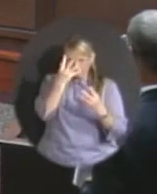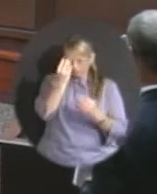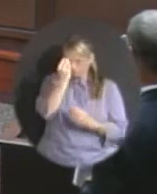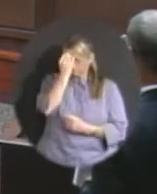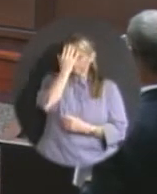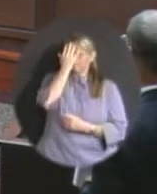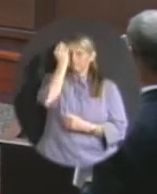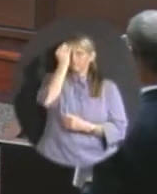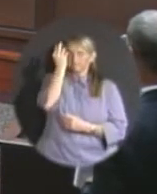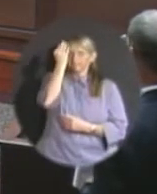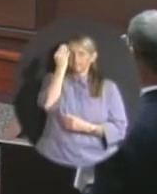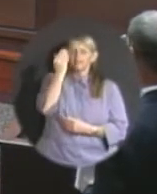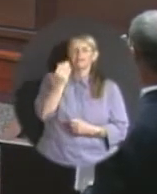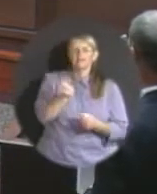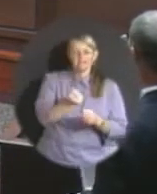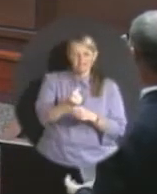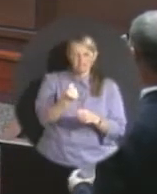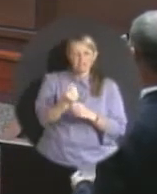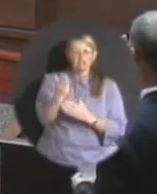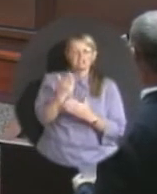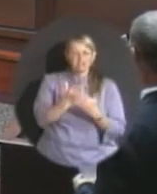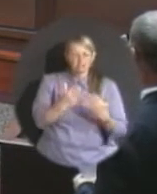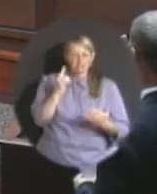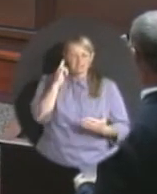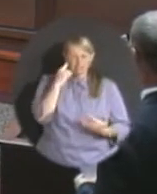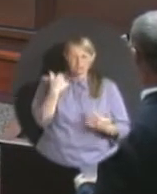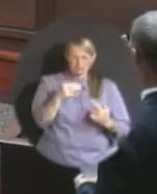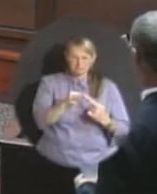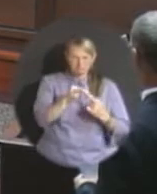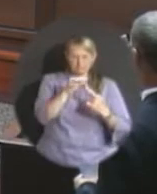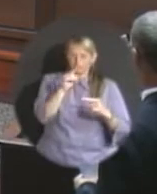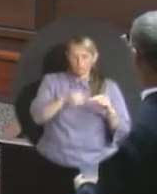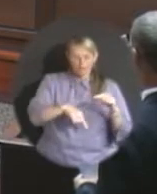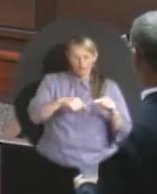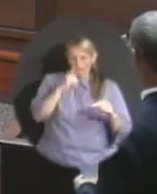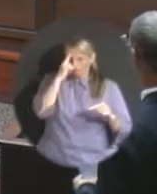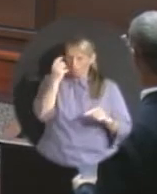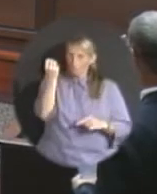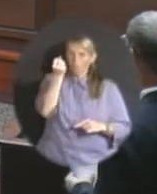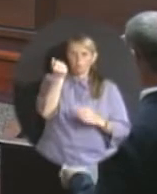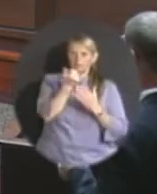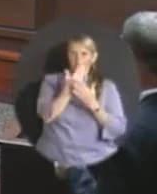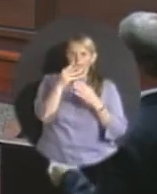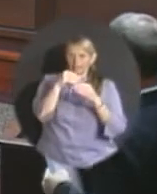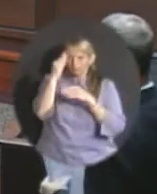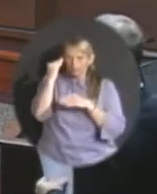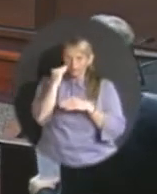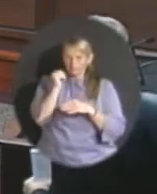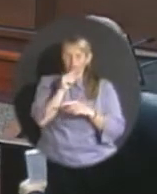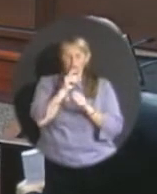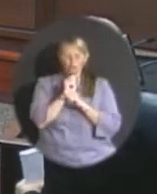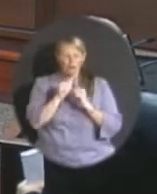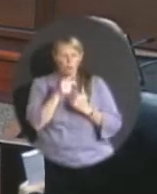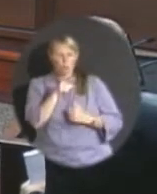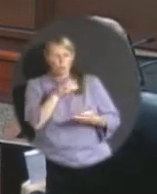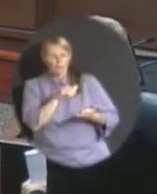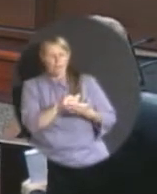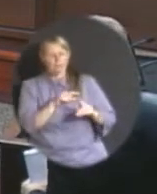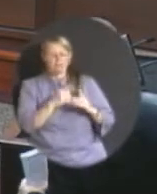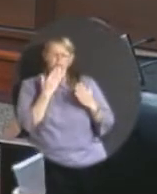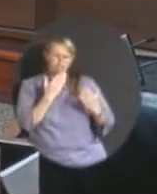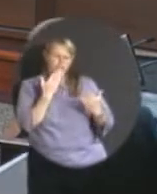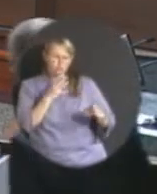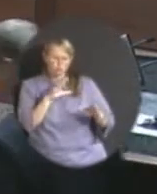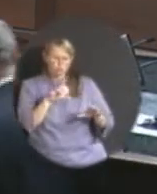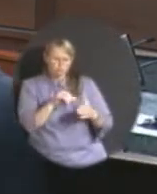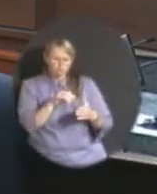it sounds even a little new to me because you just can't hold all of it in your head. I'm not quite sure how you do it, but I appreciate you putting this together